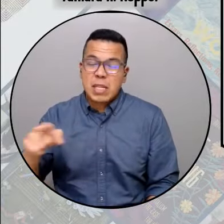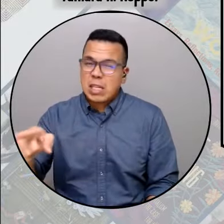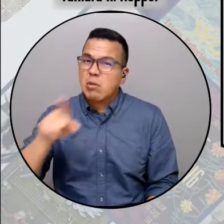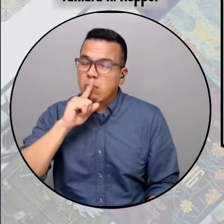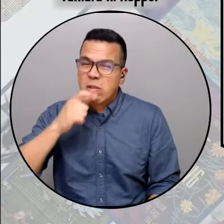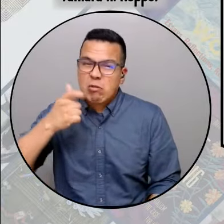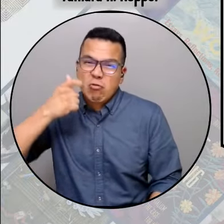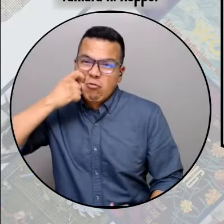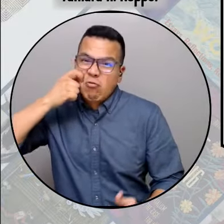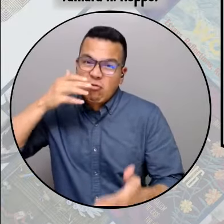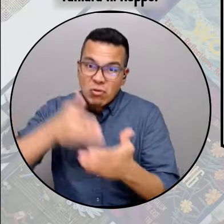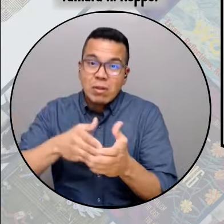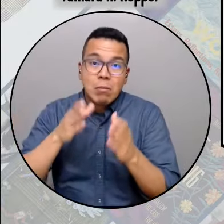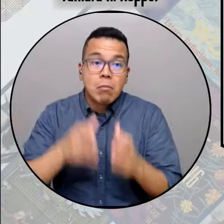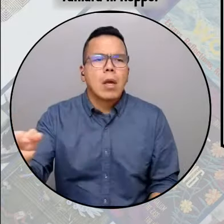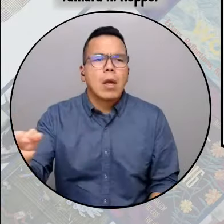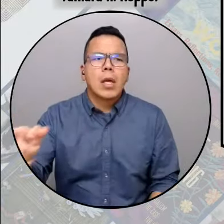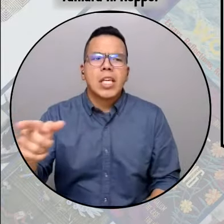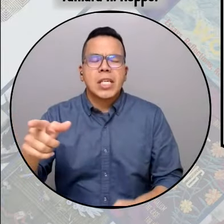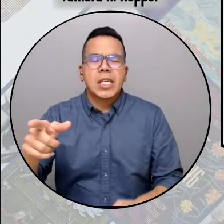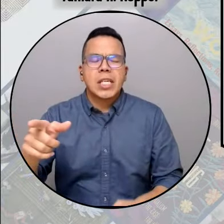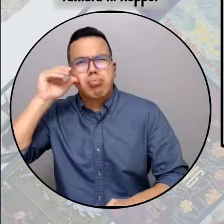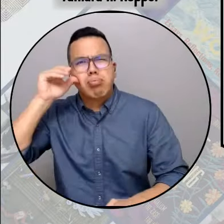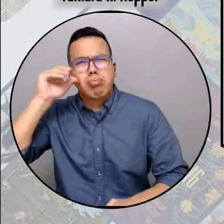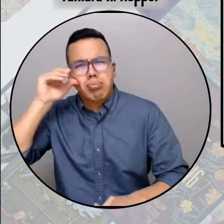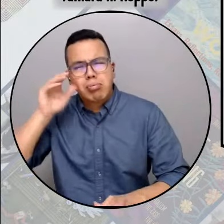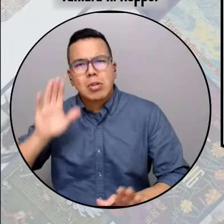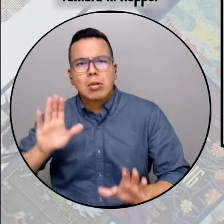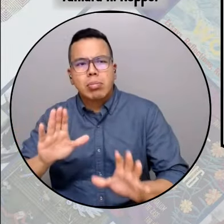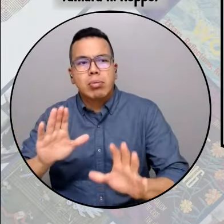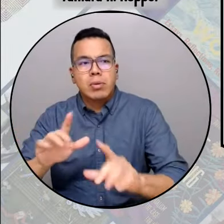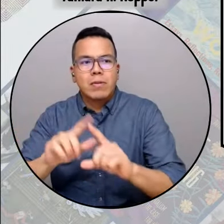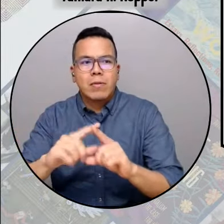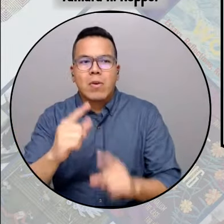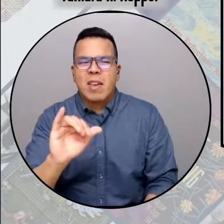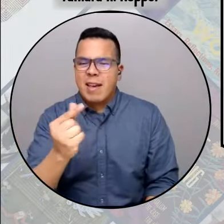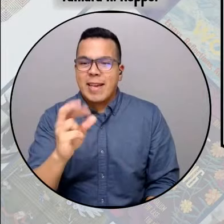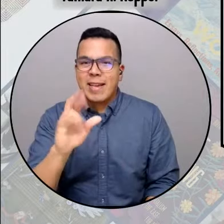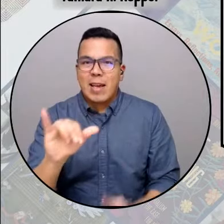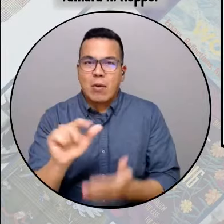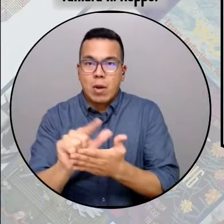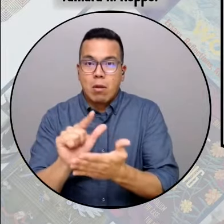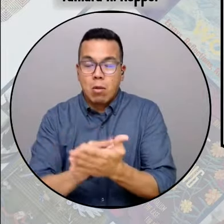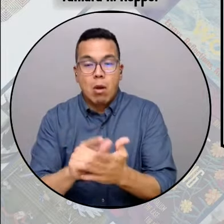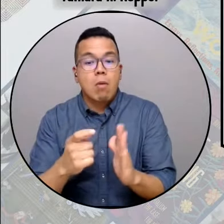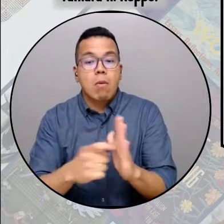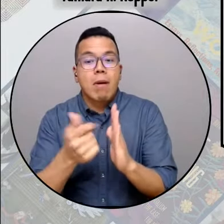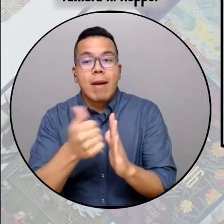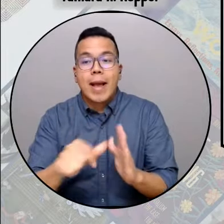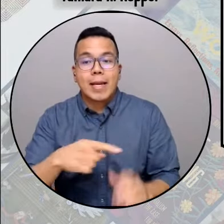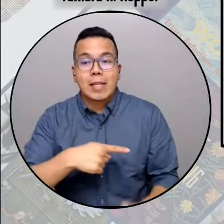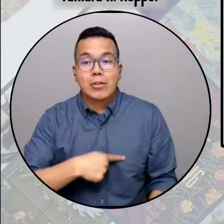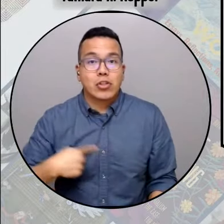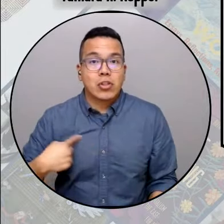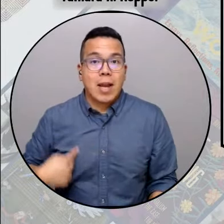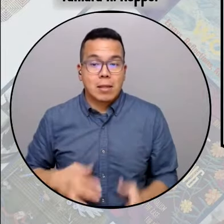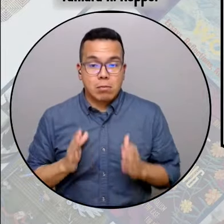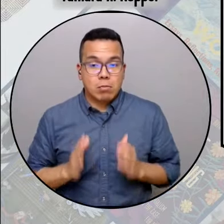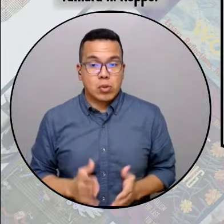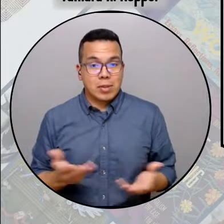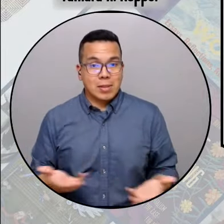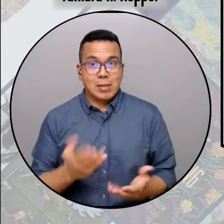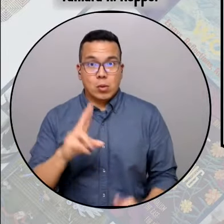pushed for the Gary Act. And it required Chinese immigrants residing in the United States to provide proof of legal